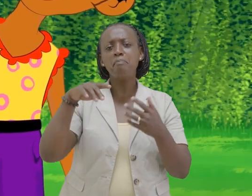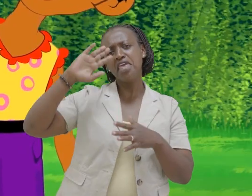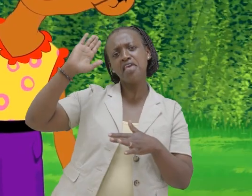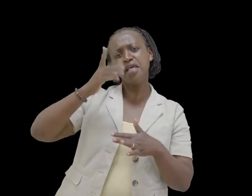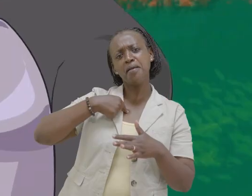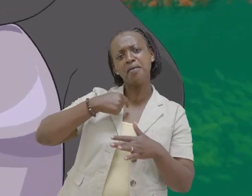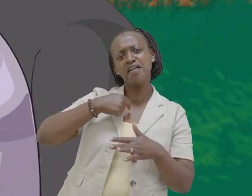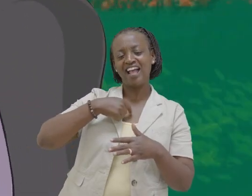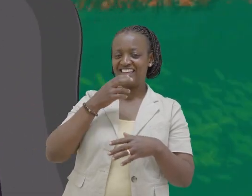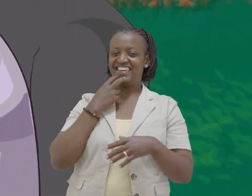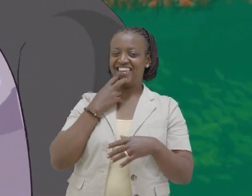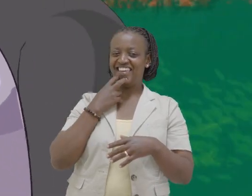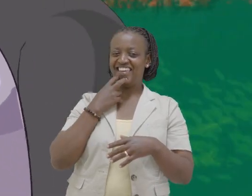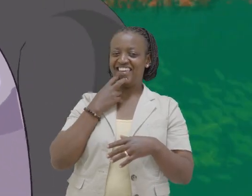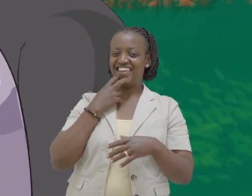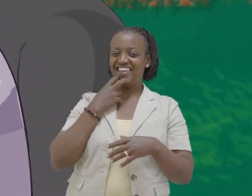Me!